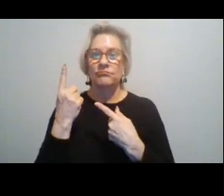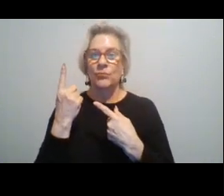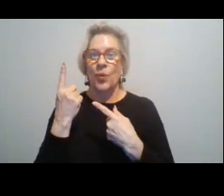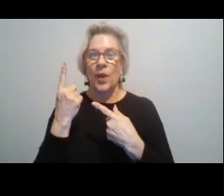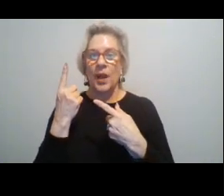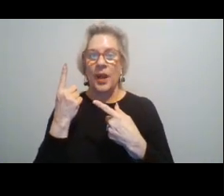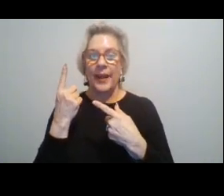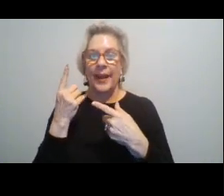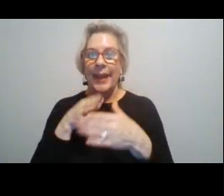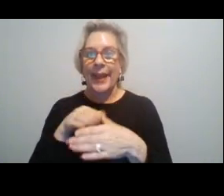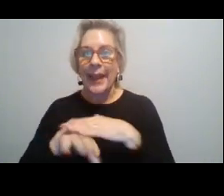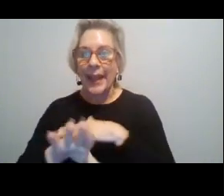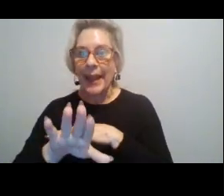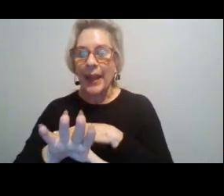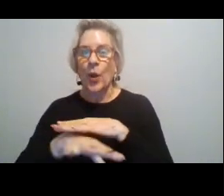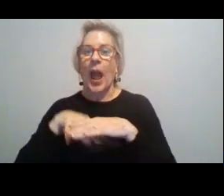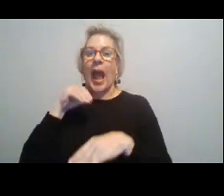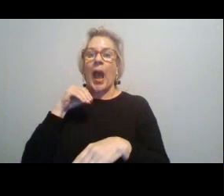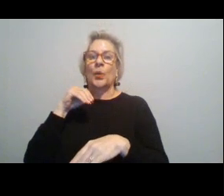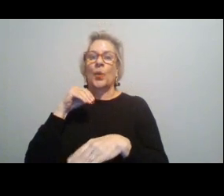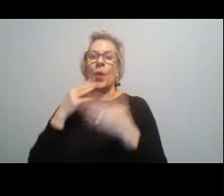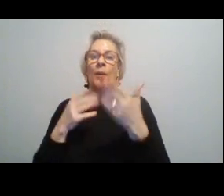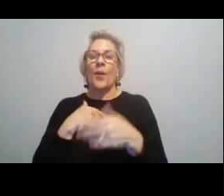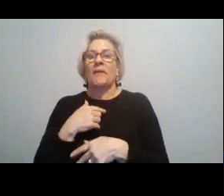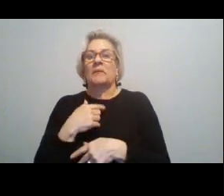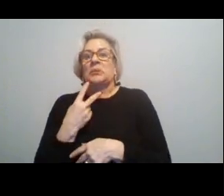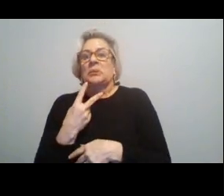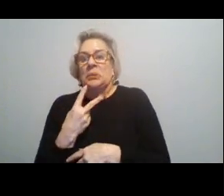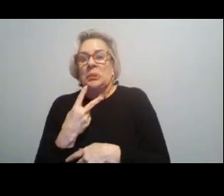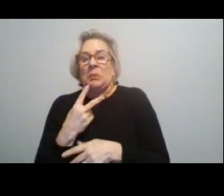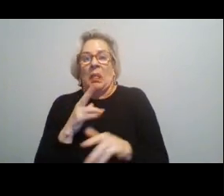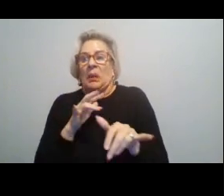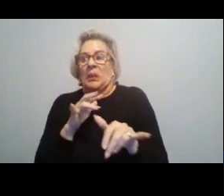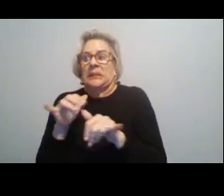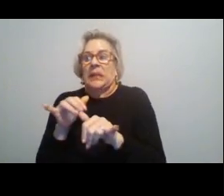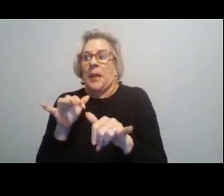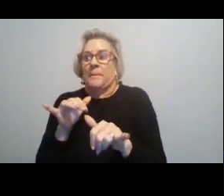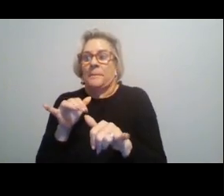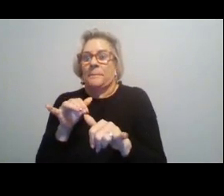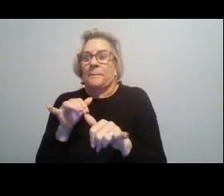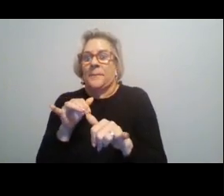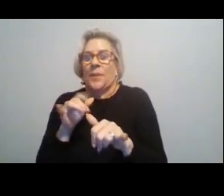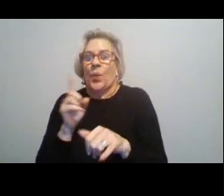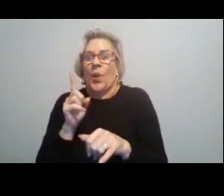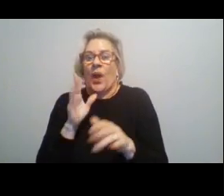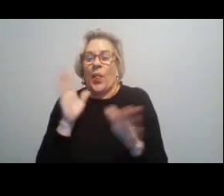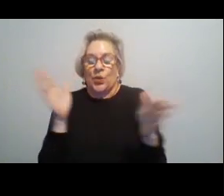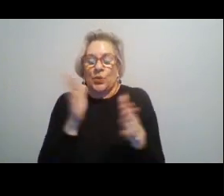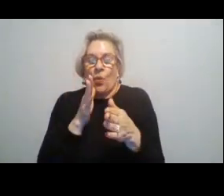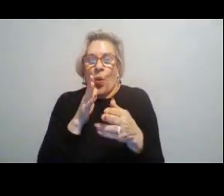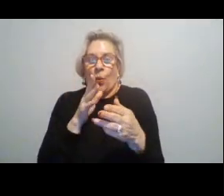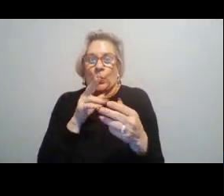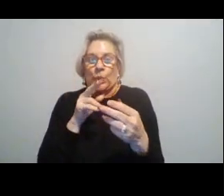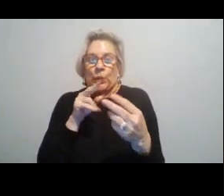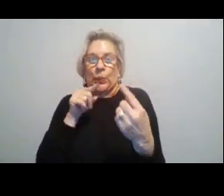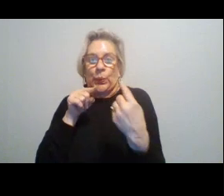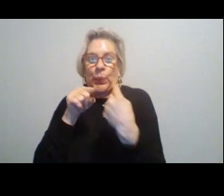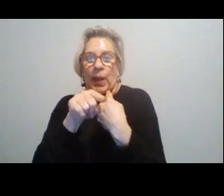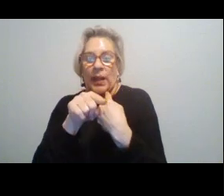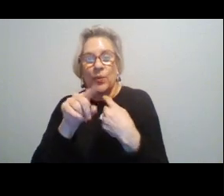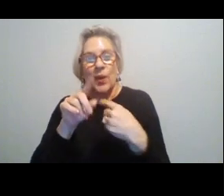artery in and out, or maybe we have a couple, but they're all the same infrastructure where they're small 2-lane, again, and we're challenged with